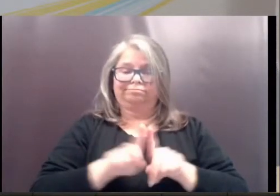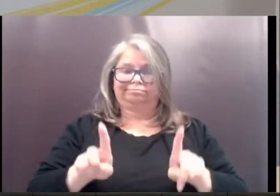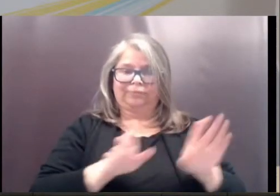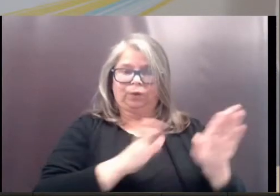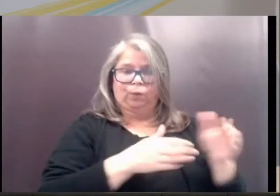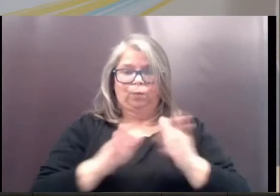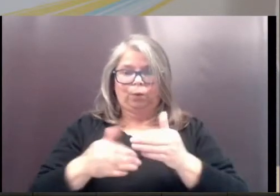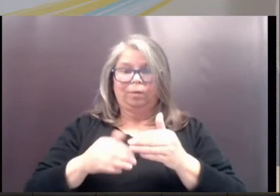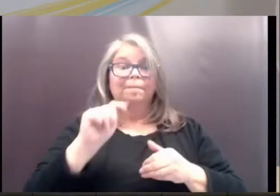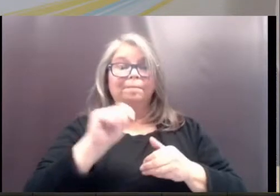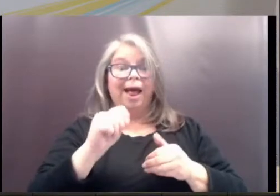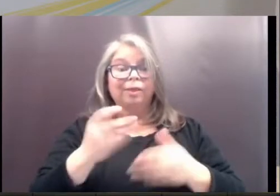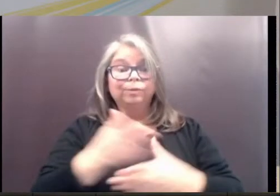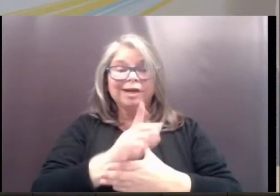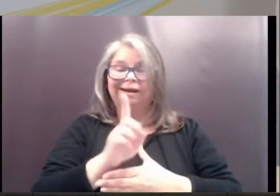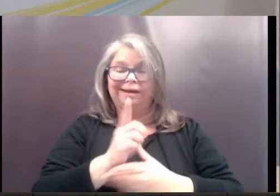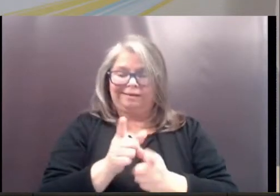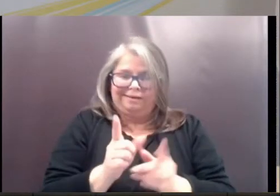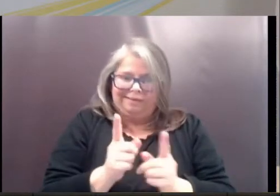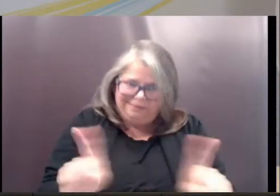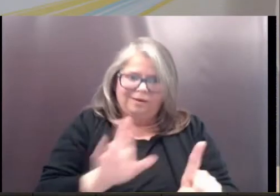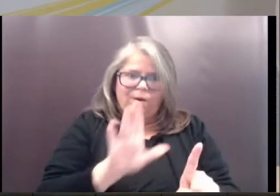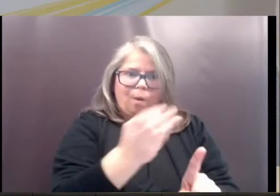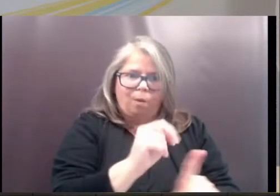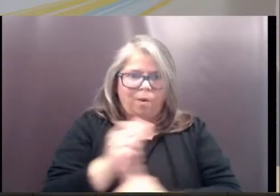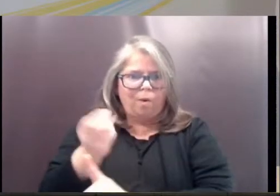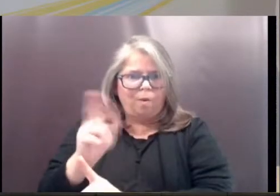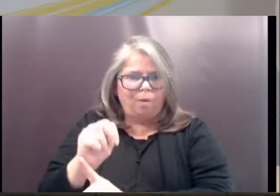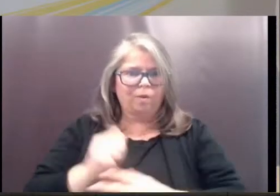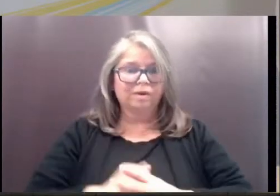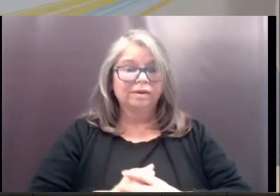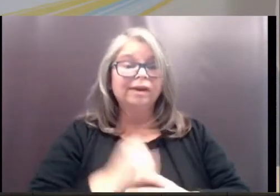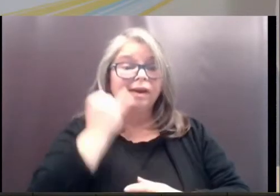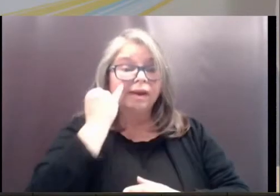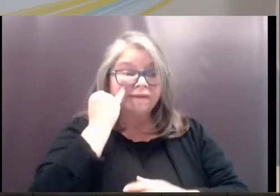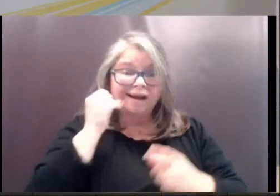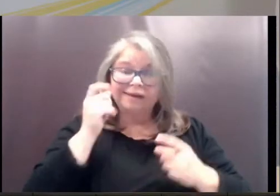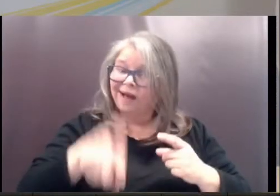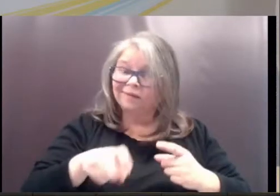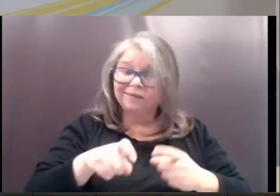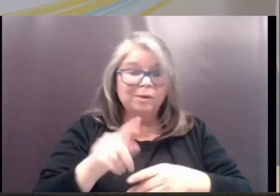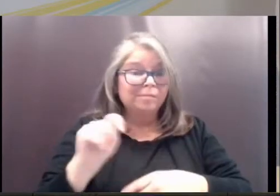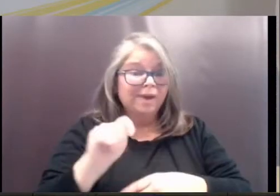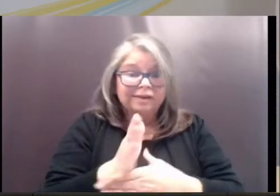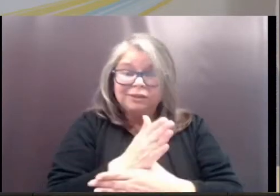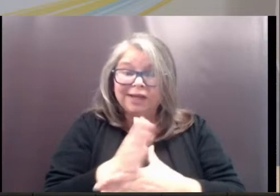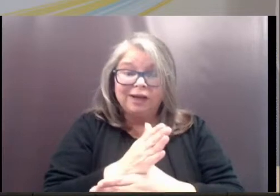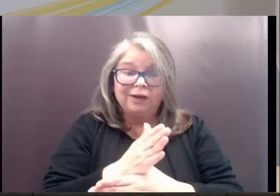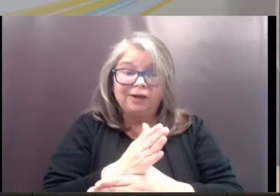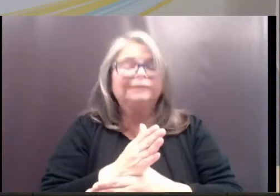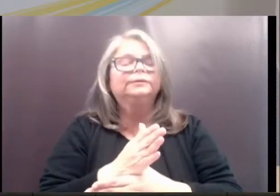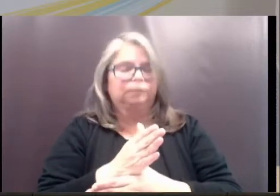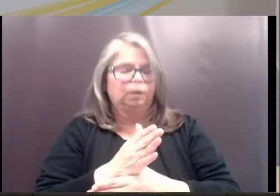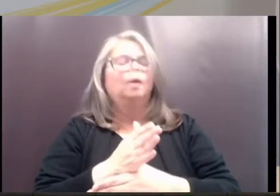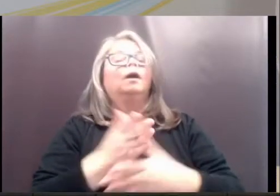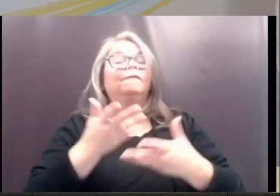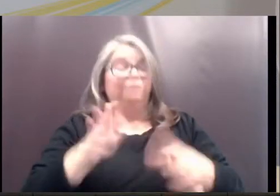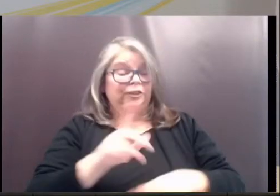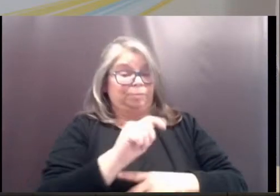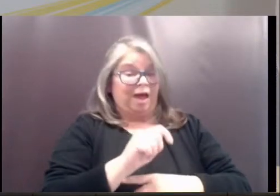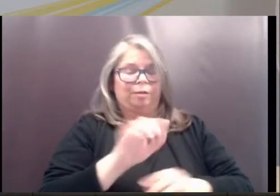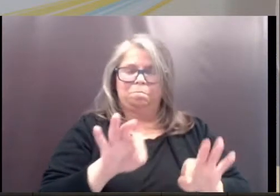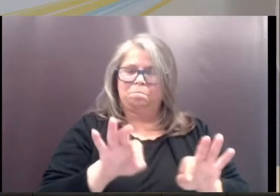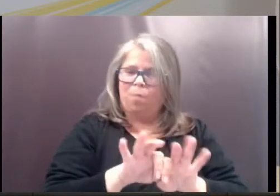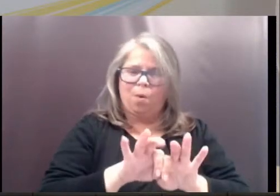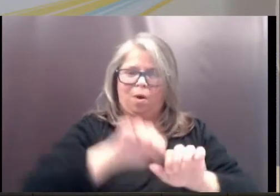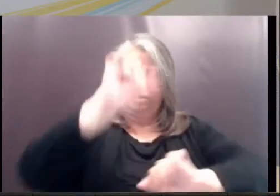If you must share a washroom, it should be disinfected after each use, especially the high-touch surfaces, taps, doorknobs, light